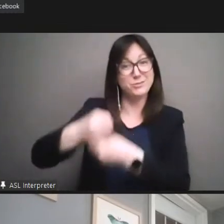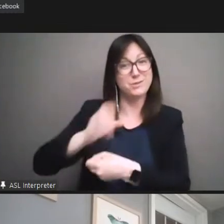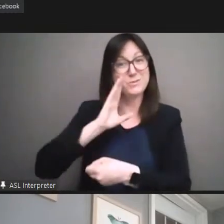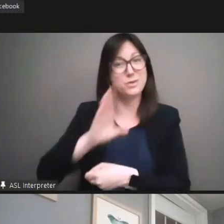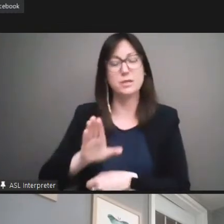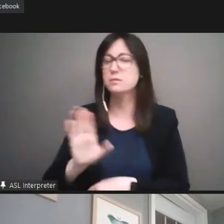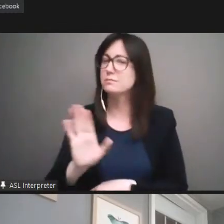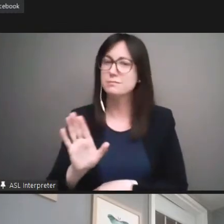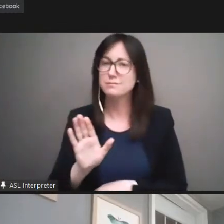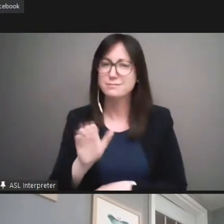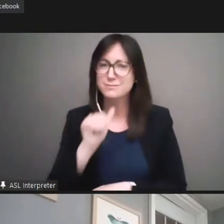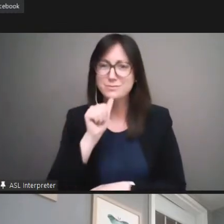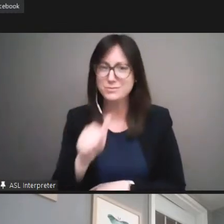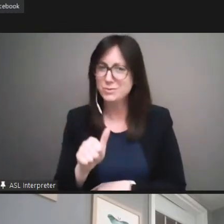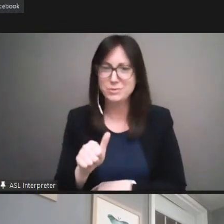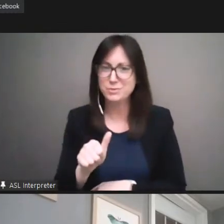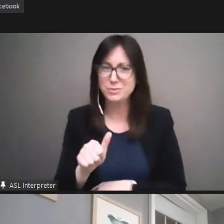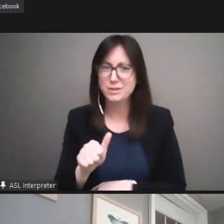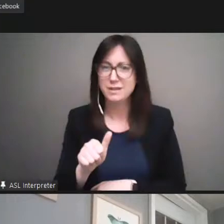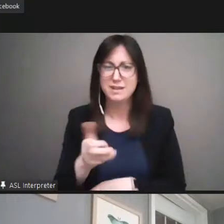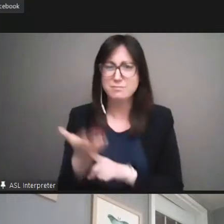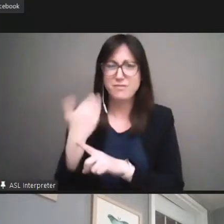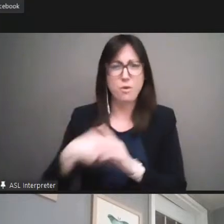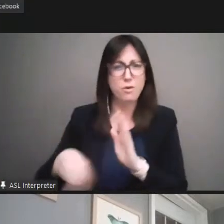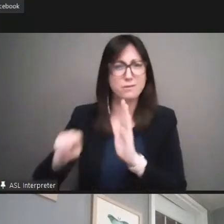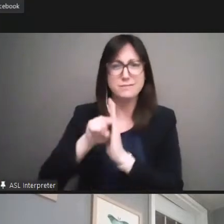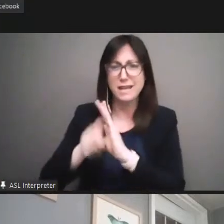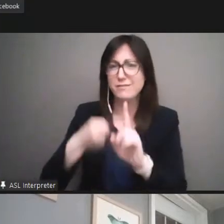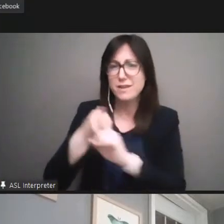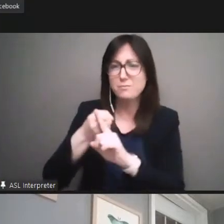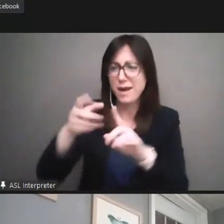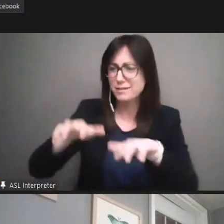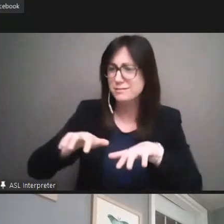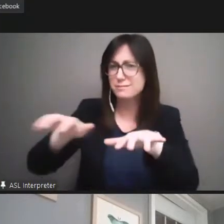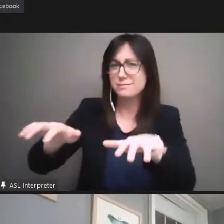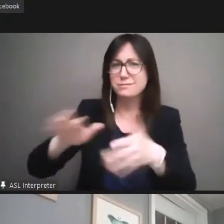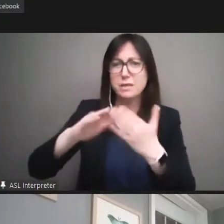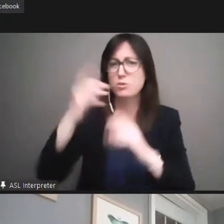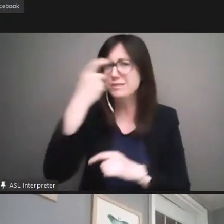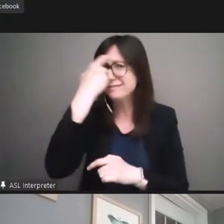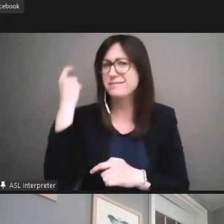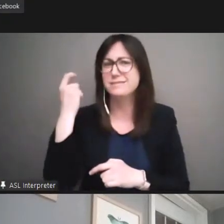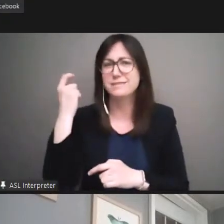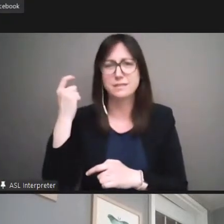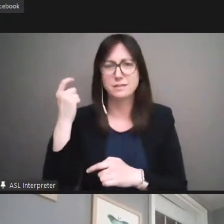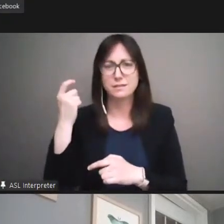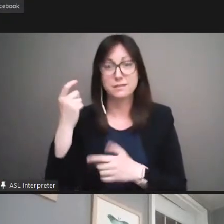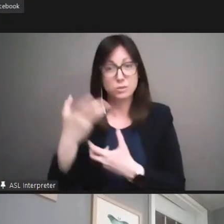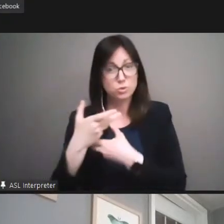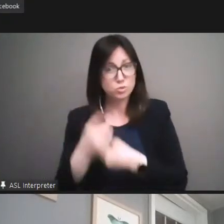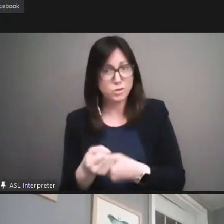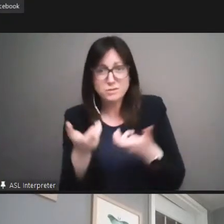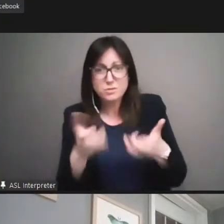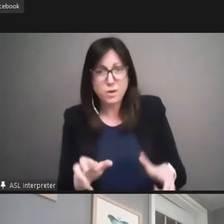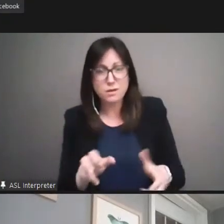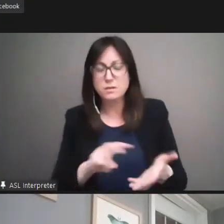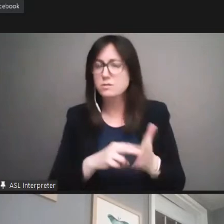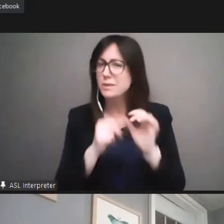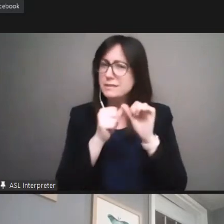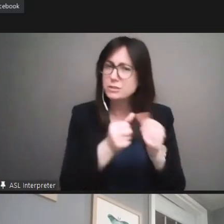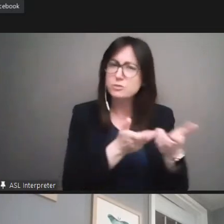you've so negatively impacted in the past, that doesn't help. You need to do repetitive, continual outreach work, and